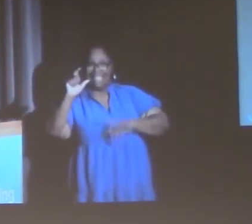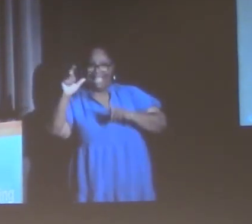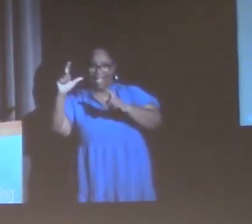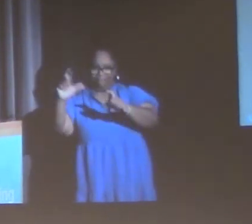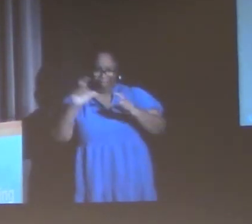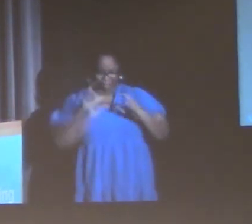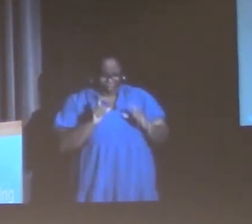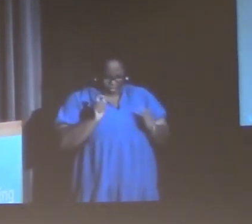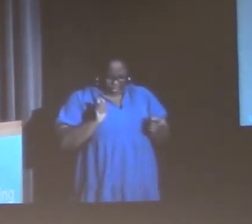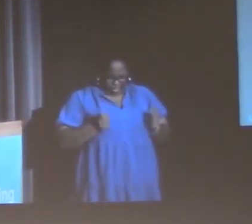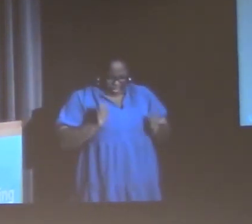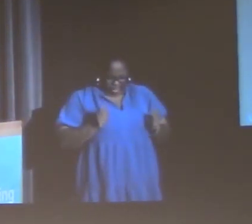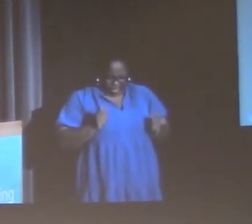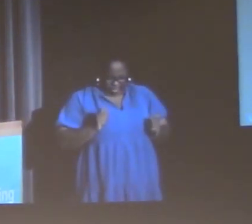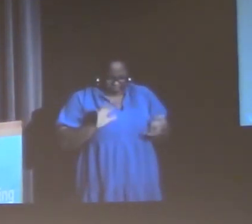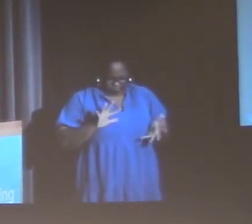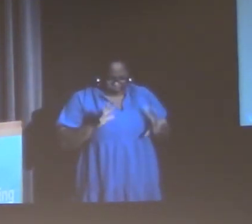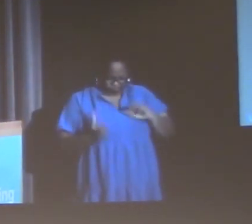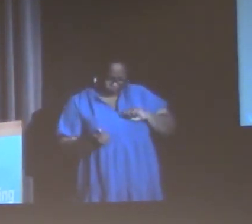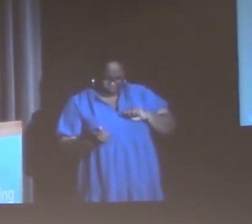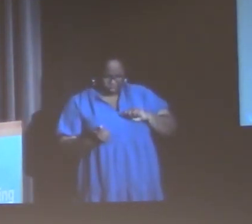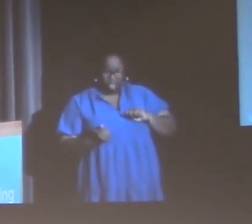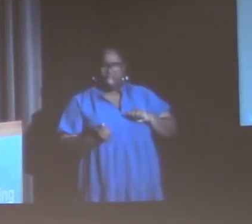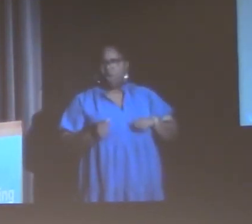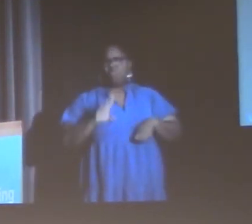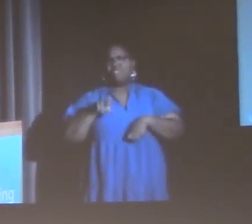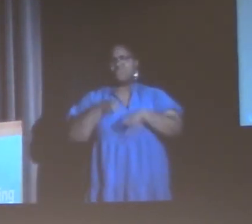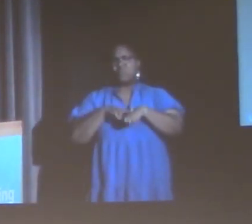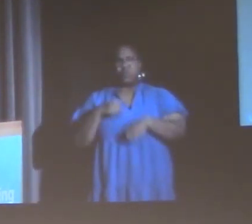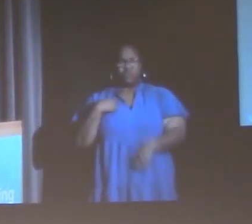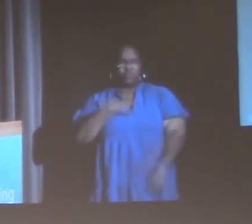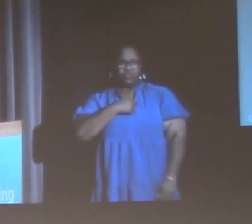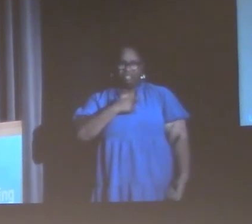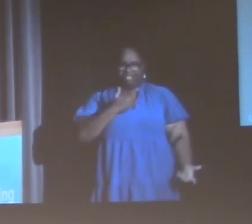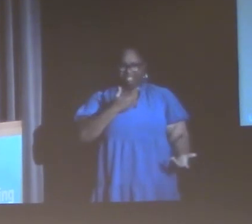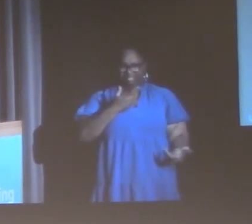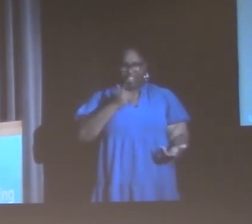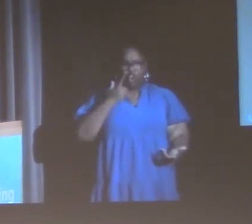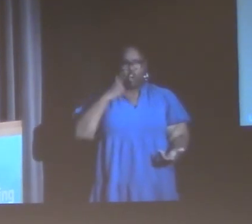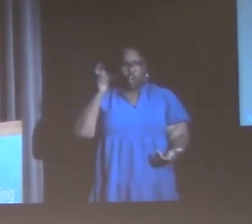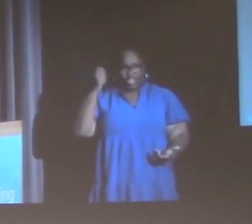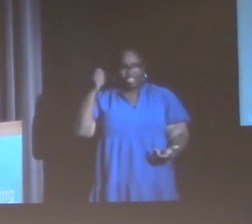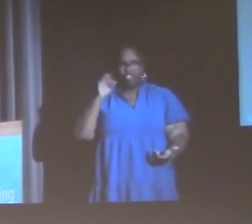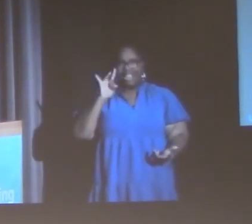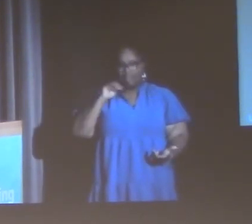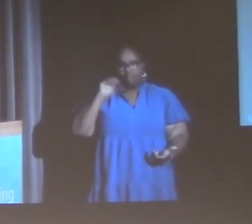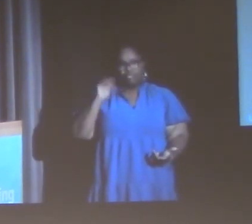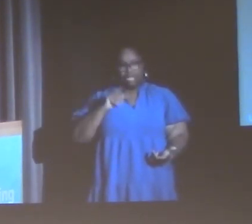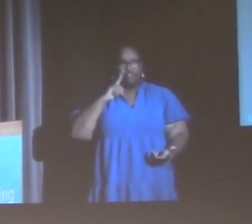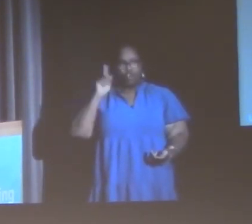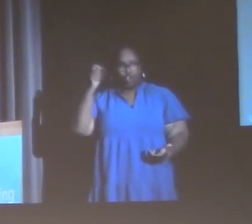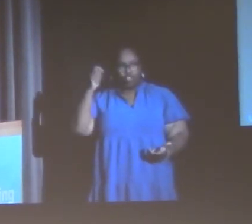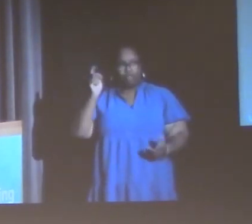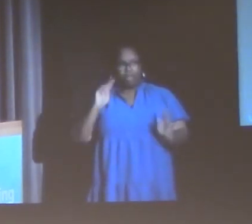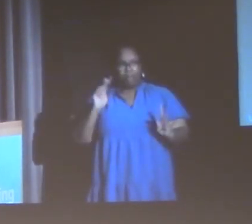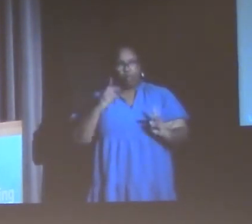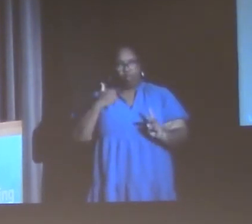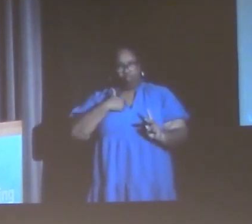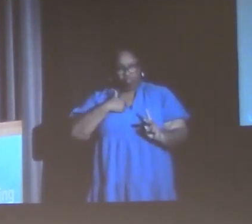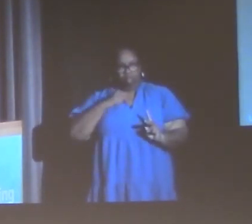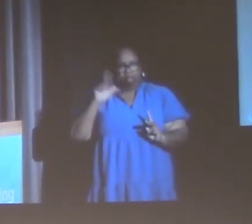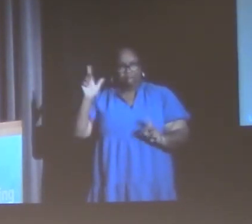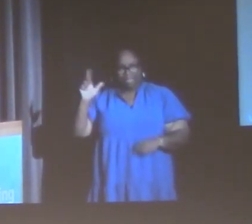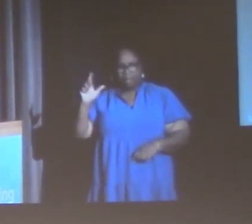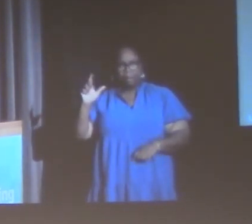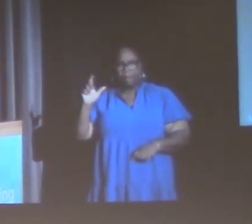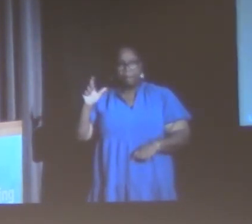course it's not Islam because, as Kurds, we are 80% of Kurdish people are Muslim. So, and they are harming most